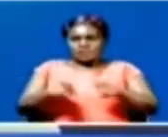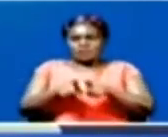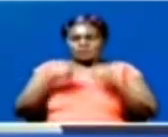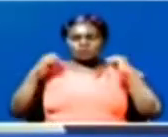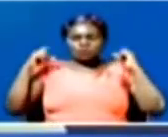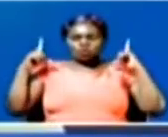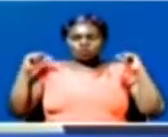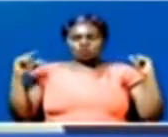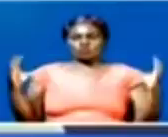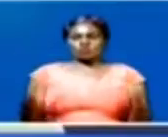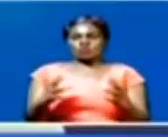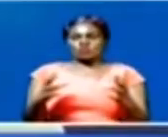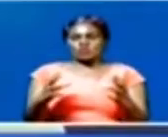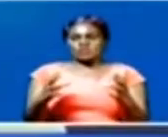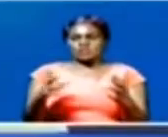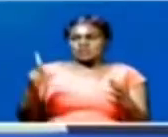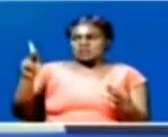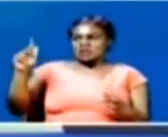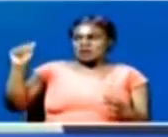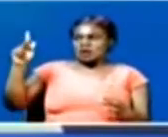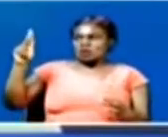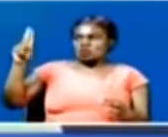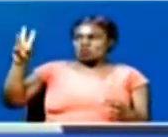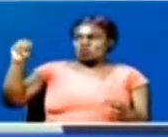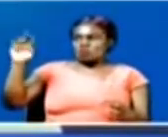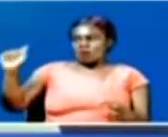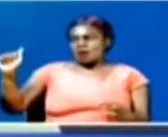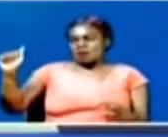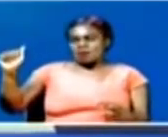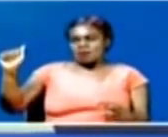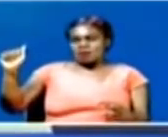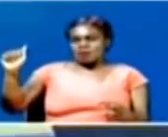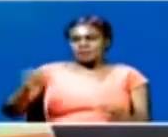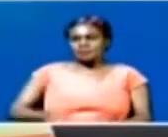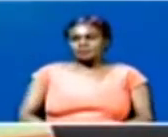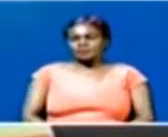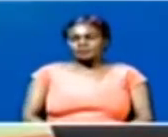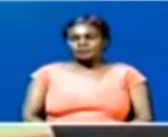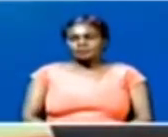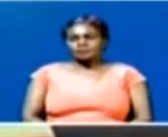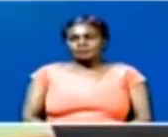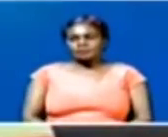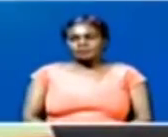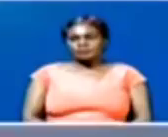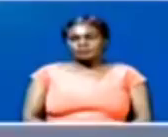host community in Kakuma. Philip Keitang, KTN News.